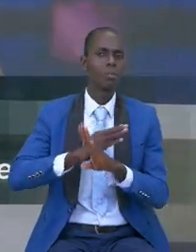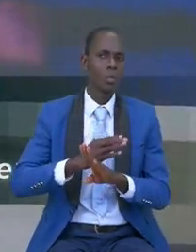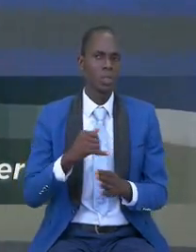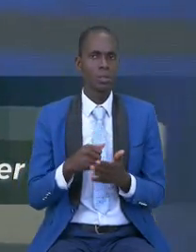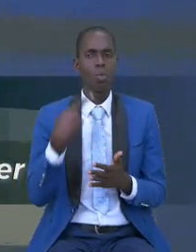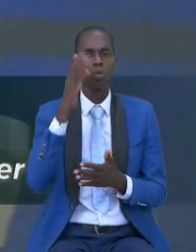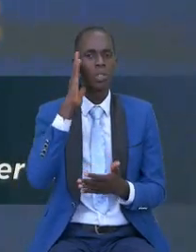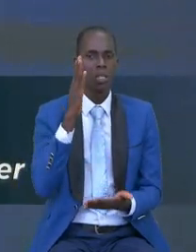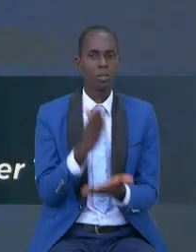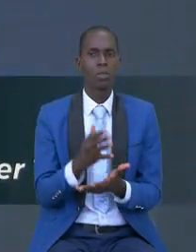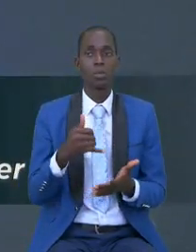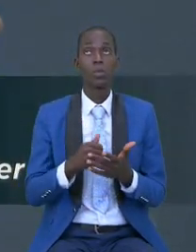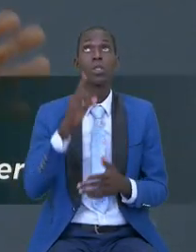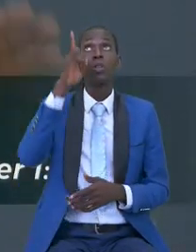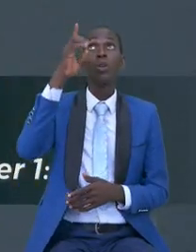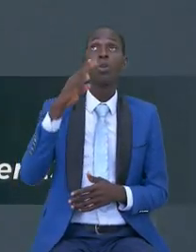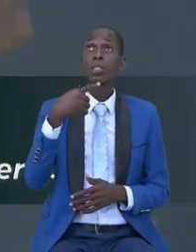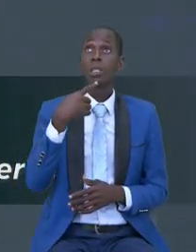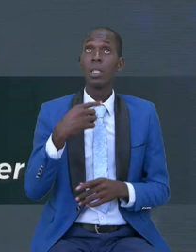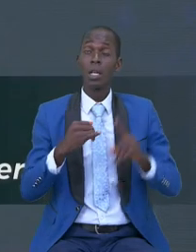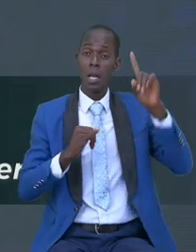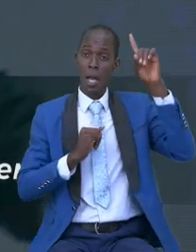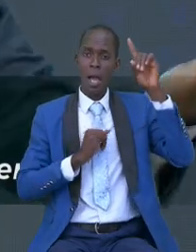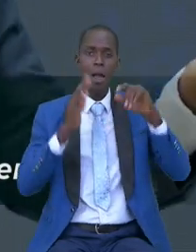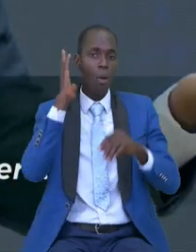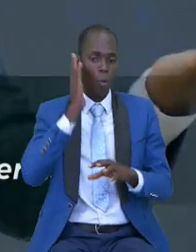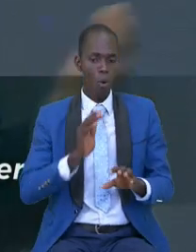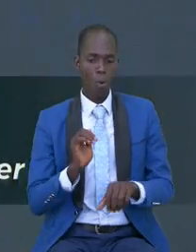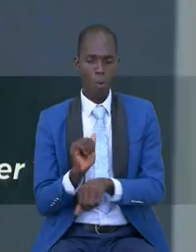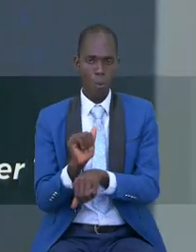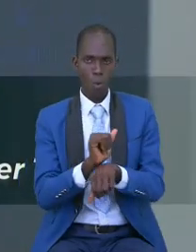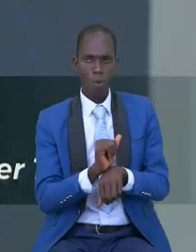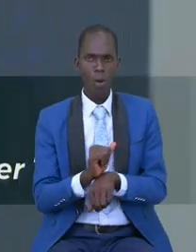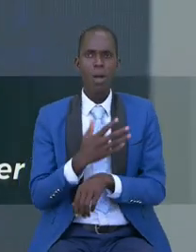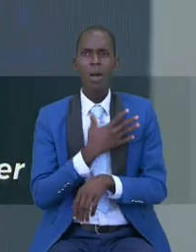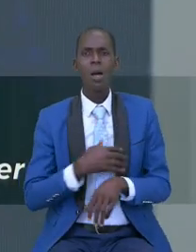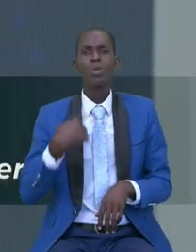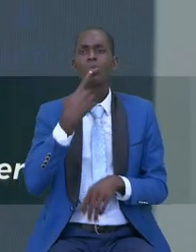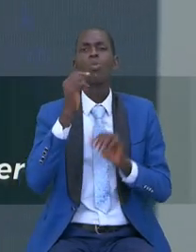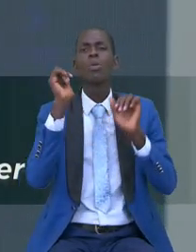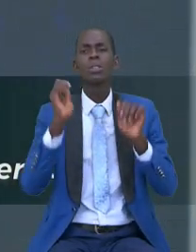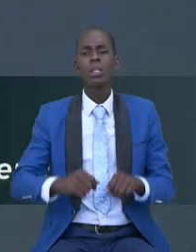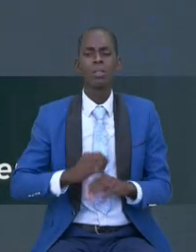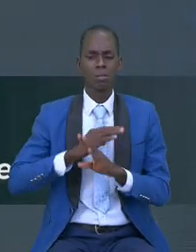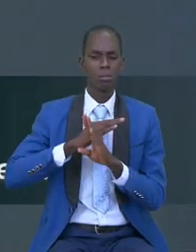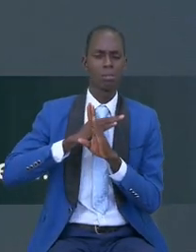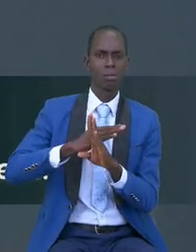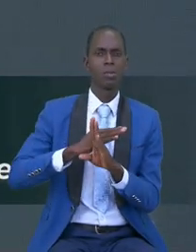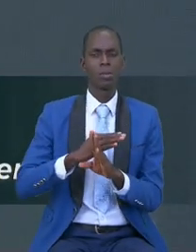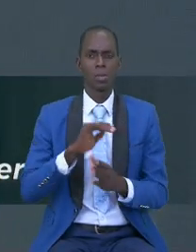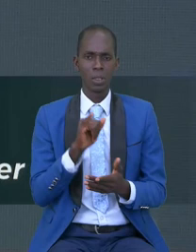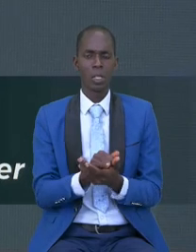says, I will work, and who can hinder that